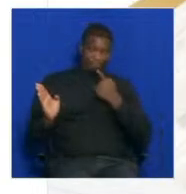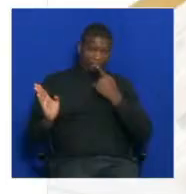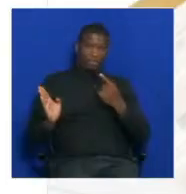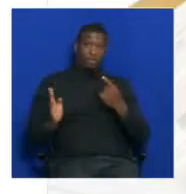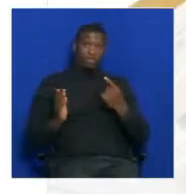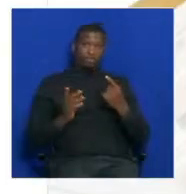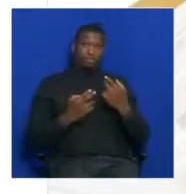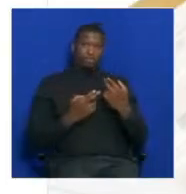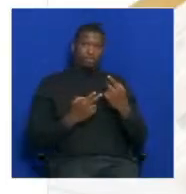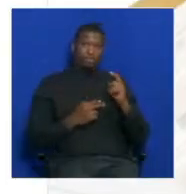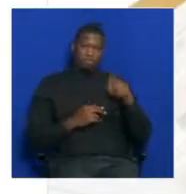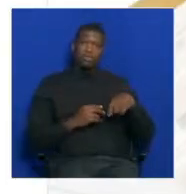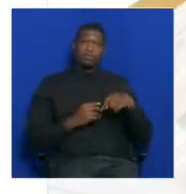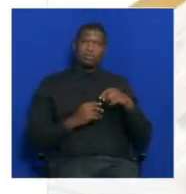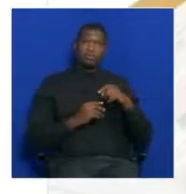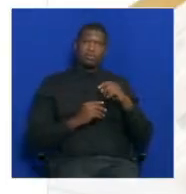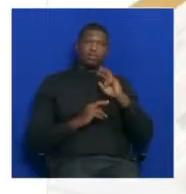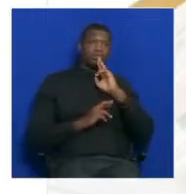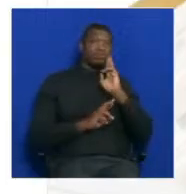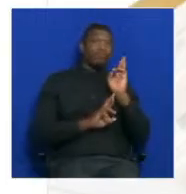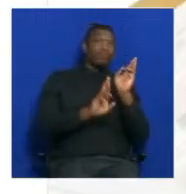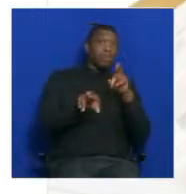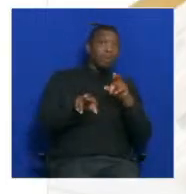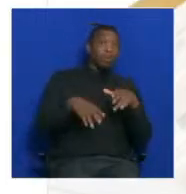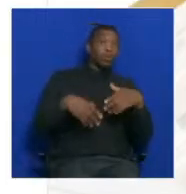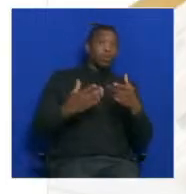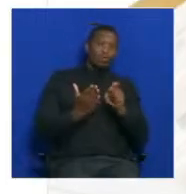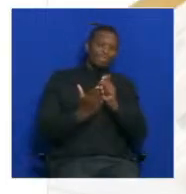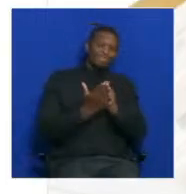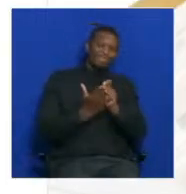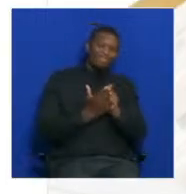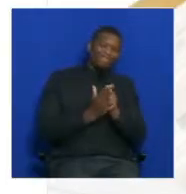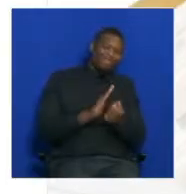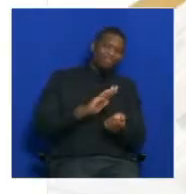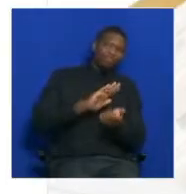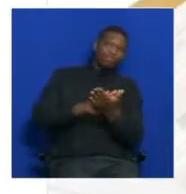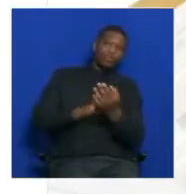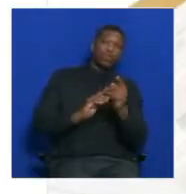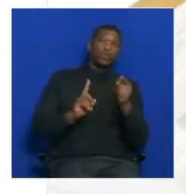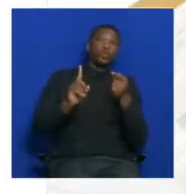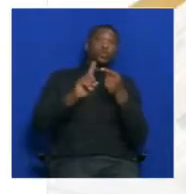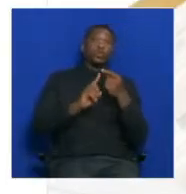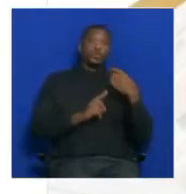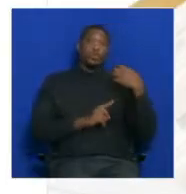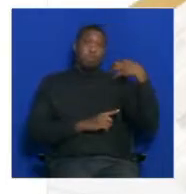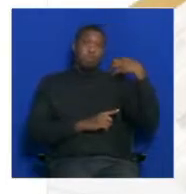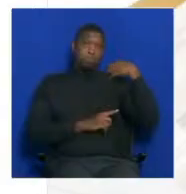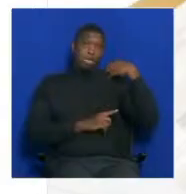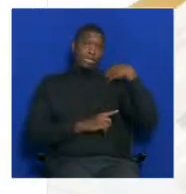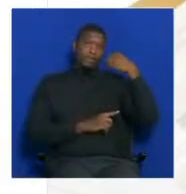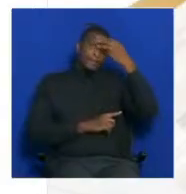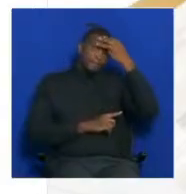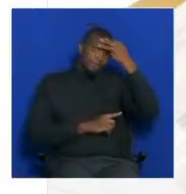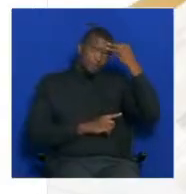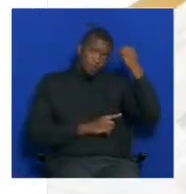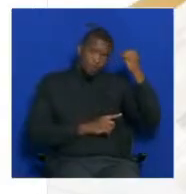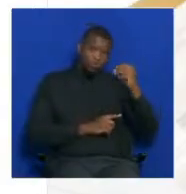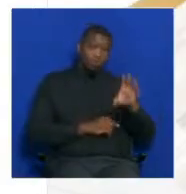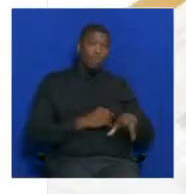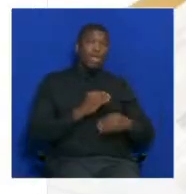write something to the Minister of Police, Minister Mkhunu, and to send correspondence to the Chief of